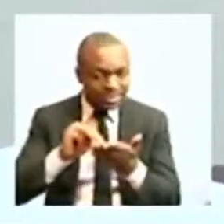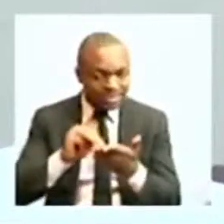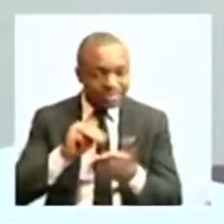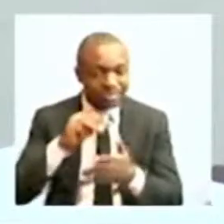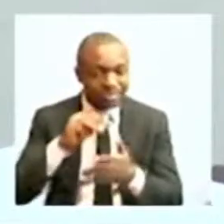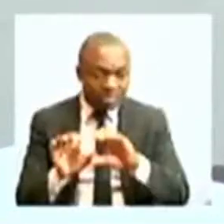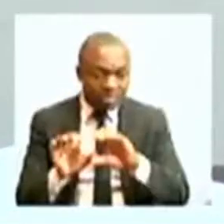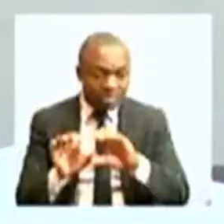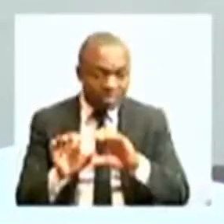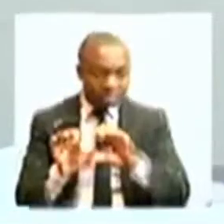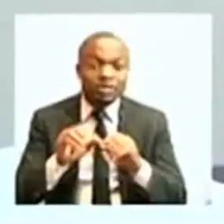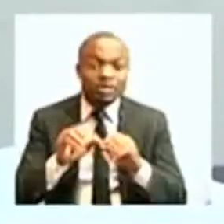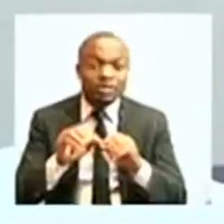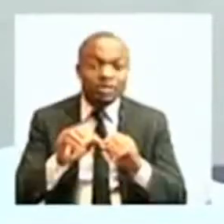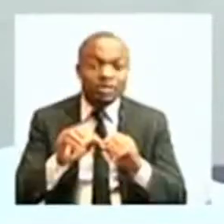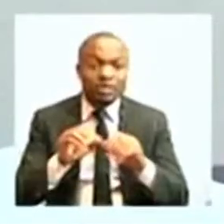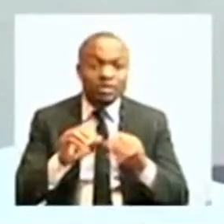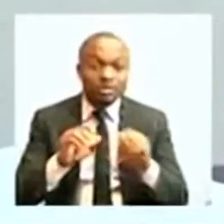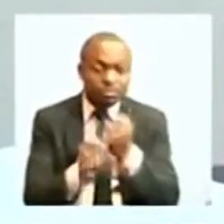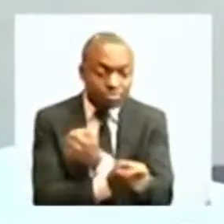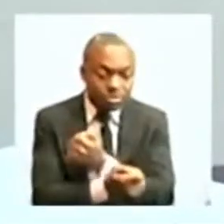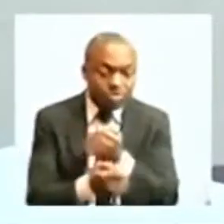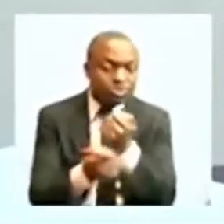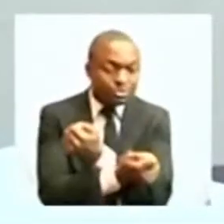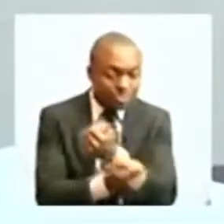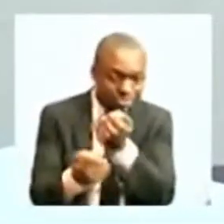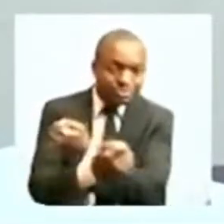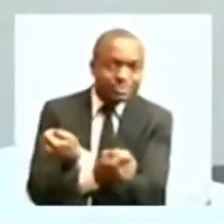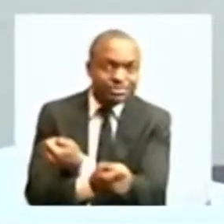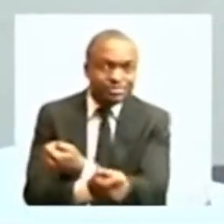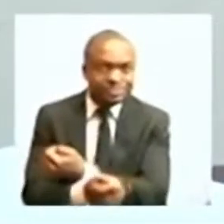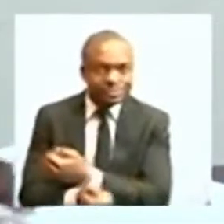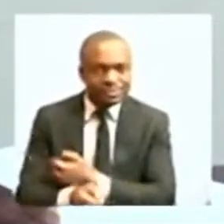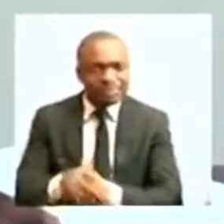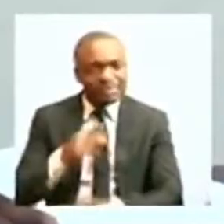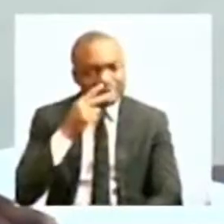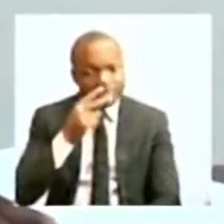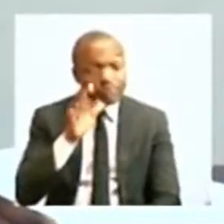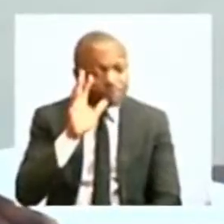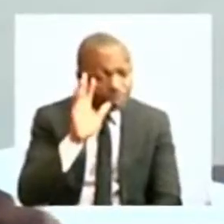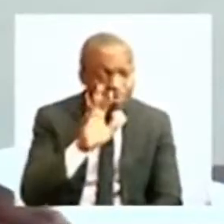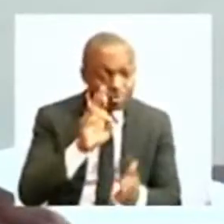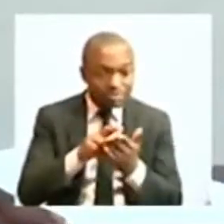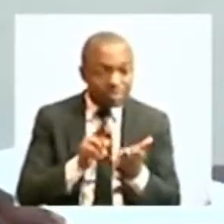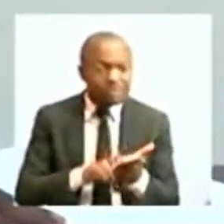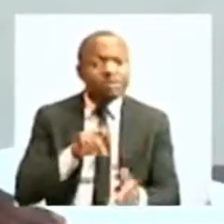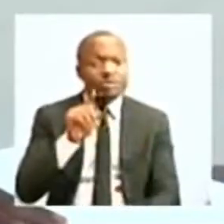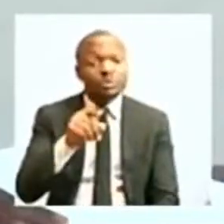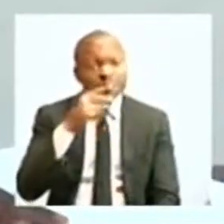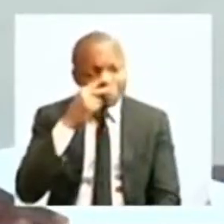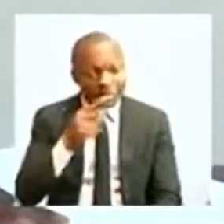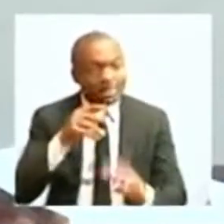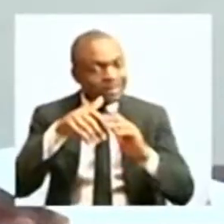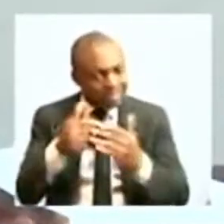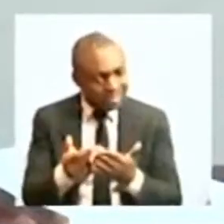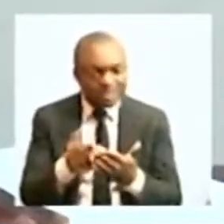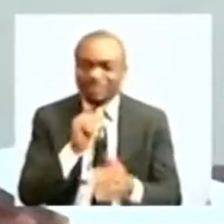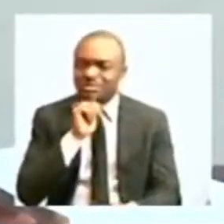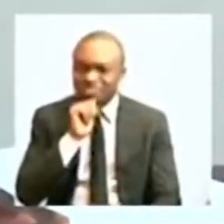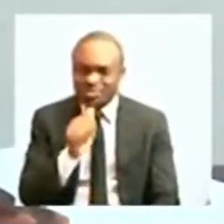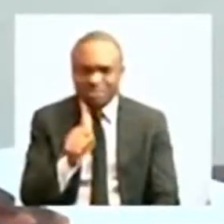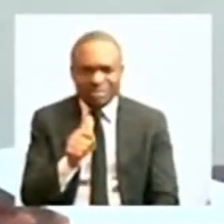Because they will do variation after variation. And we have seen your report. You have seen how they